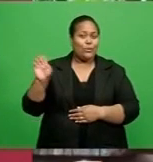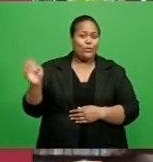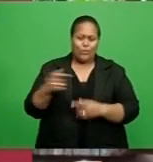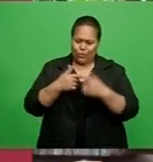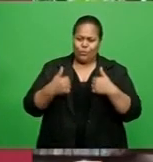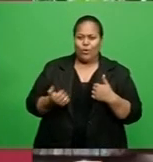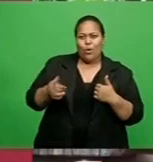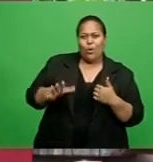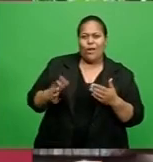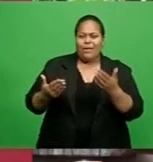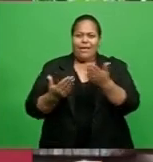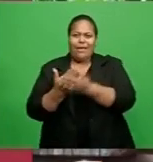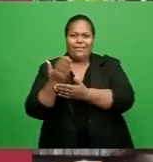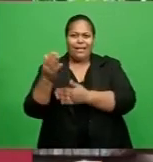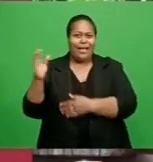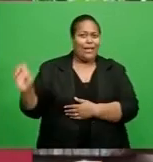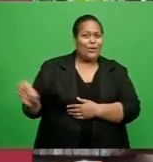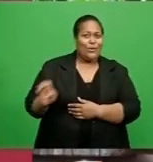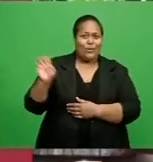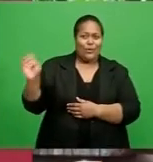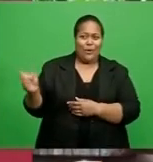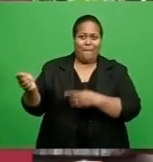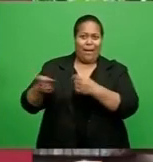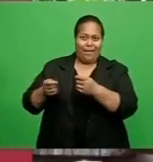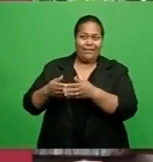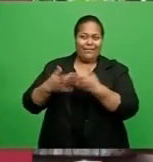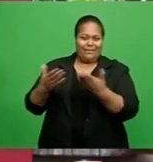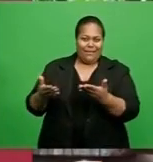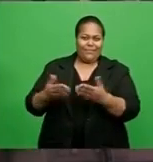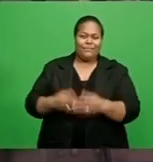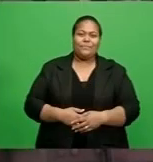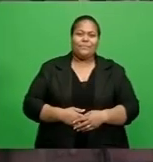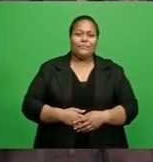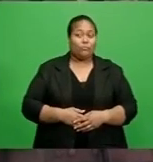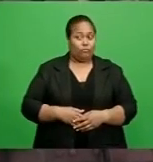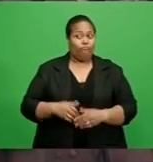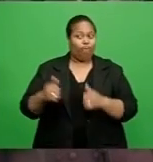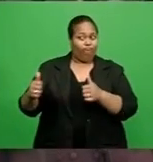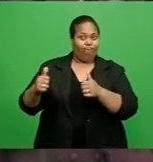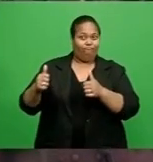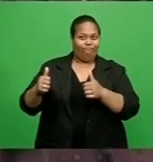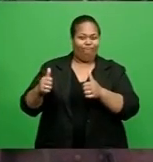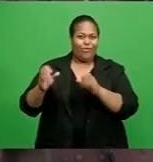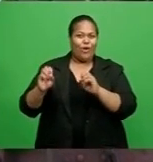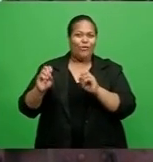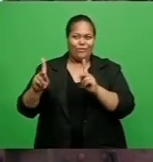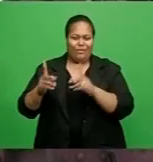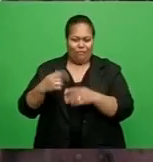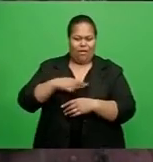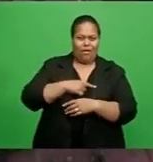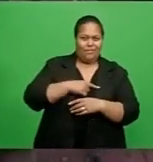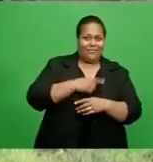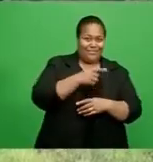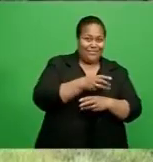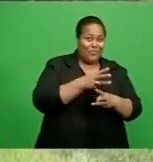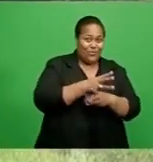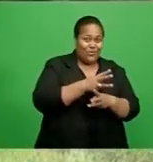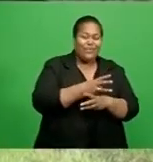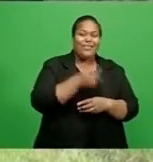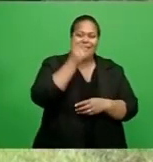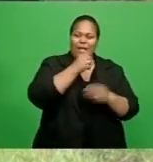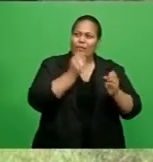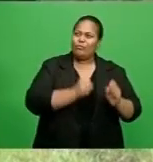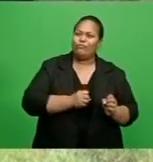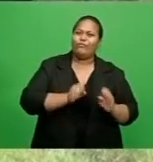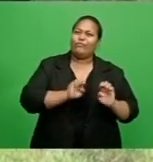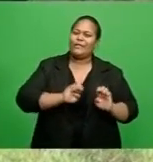market for Fiji hardwood mahogany decking. So that's a big opening market for Fiji hardwood for supplying decking in niche market.